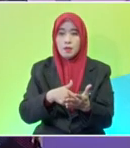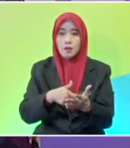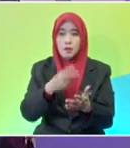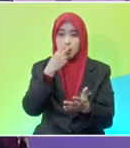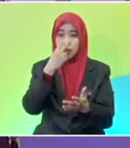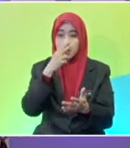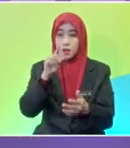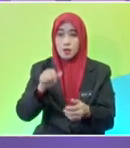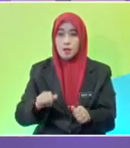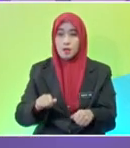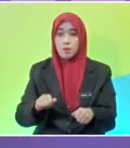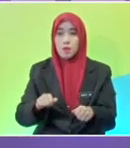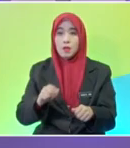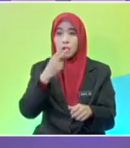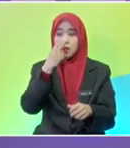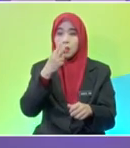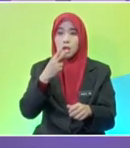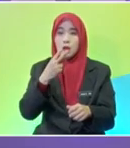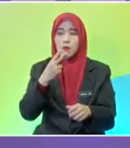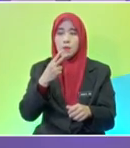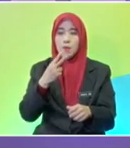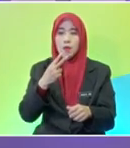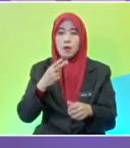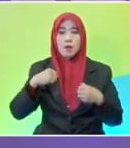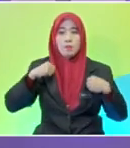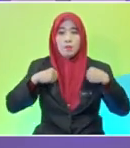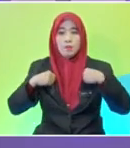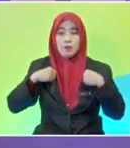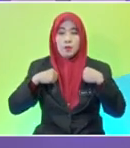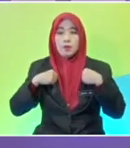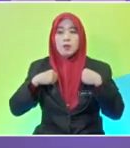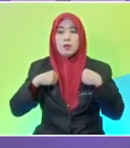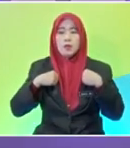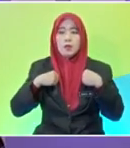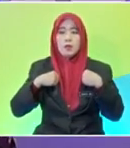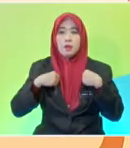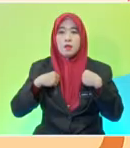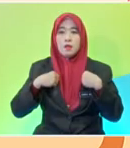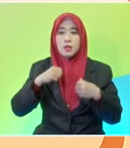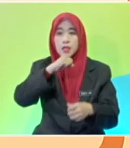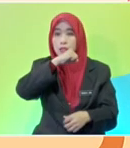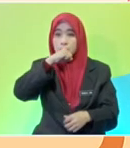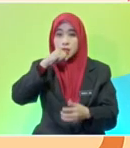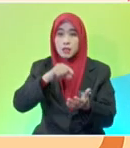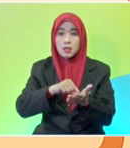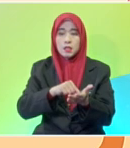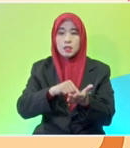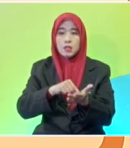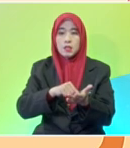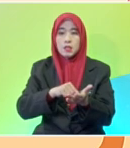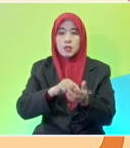see some animals also we can, is edible for us. Okay. So such as chicken, okay,